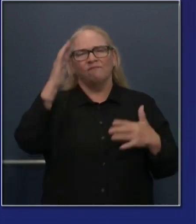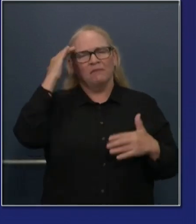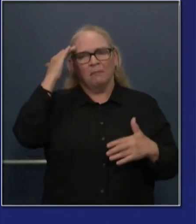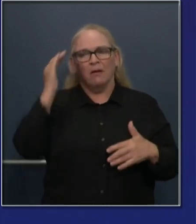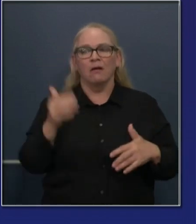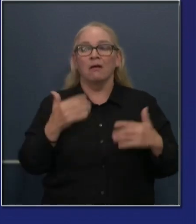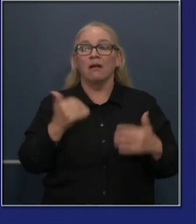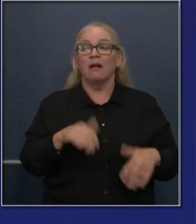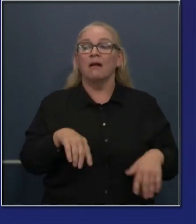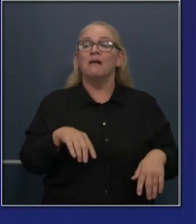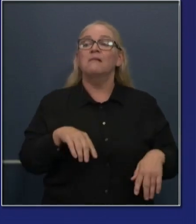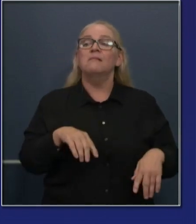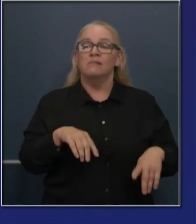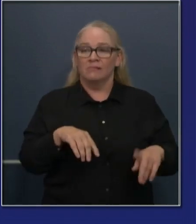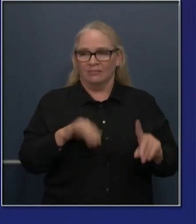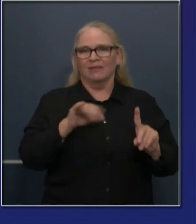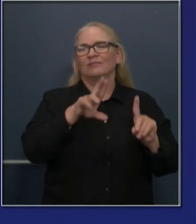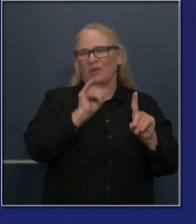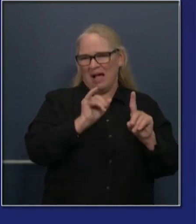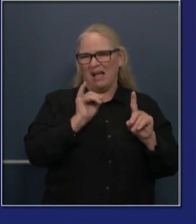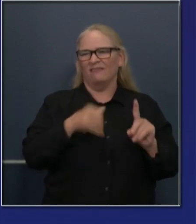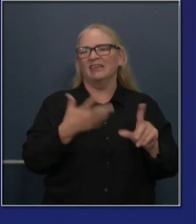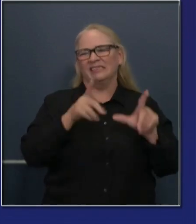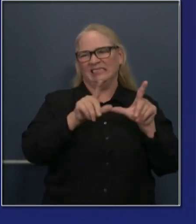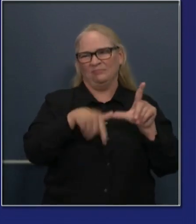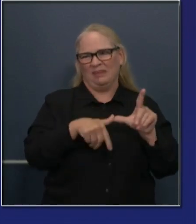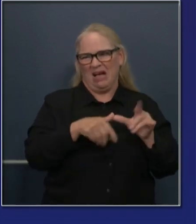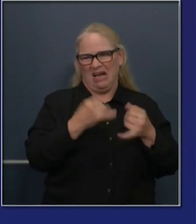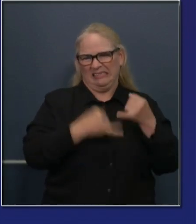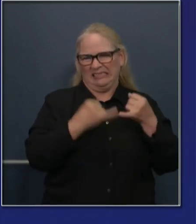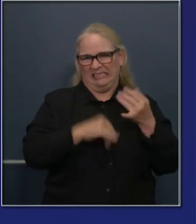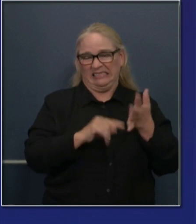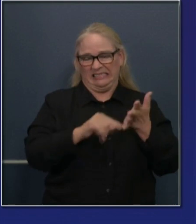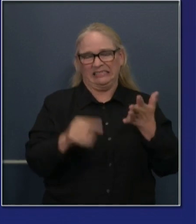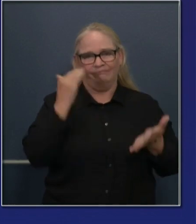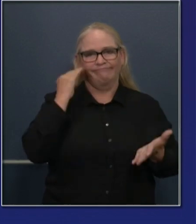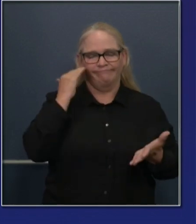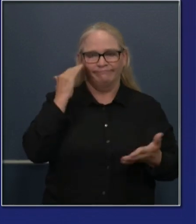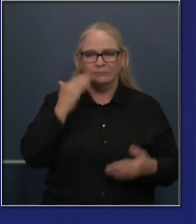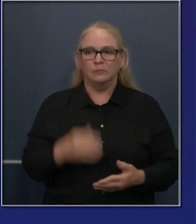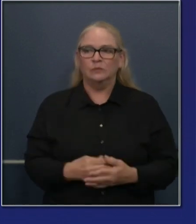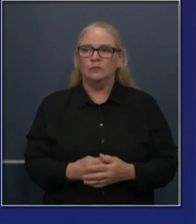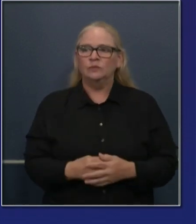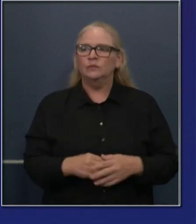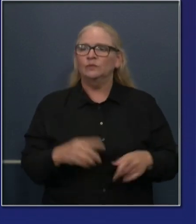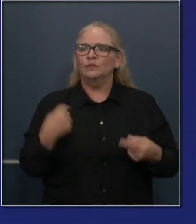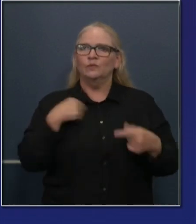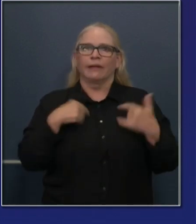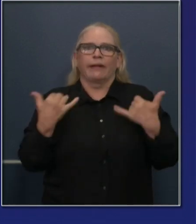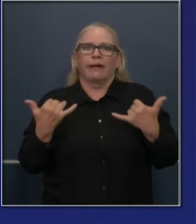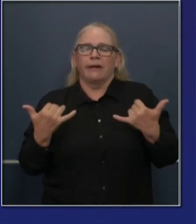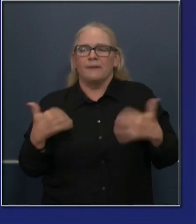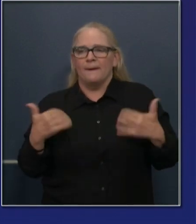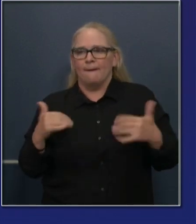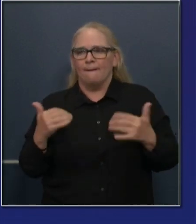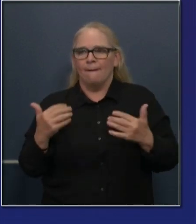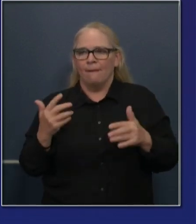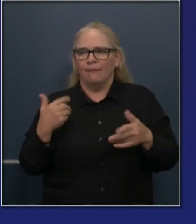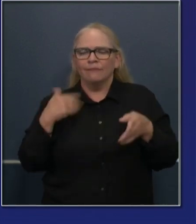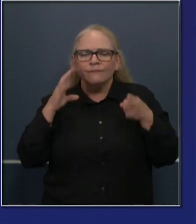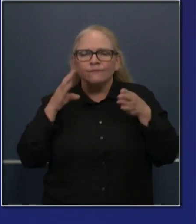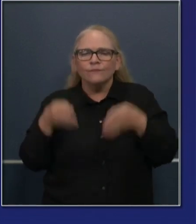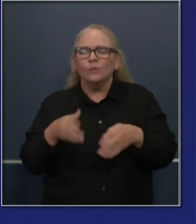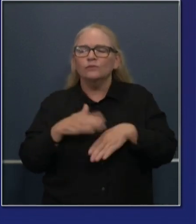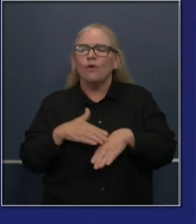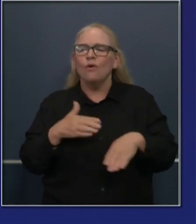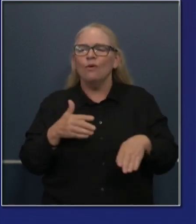unemployment insurance, has expiration dates, which has put more acuity of focus on this time of the year,